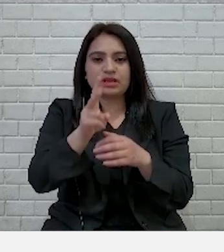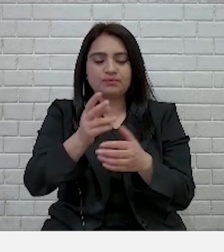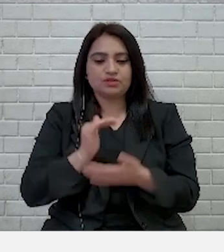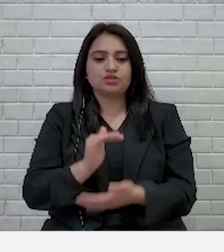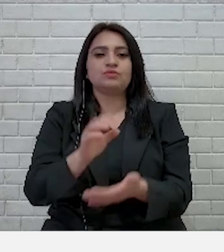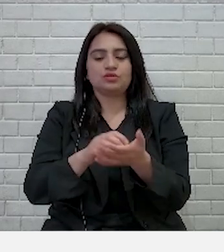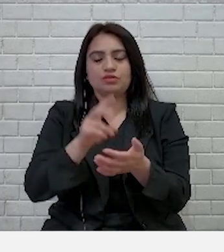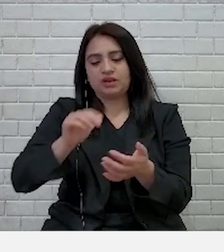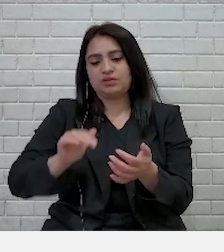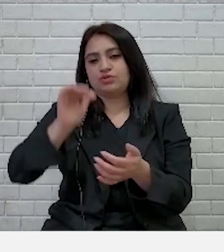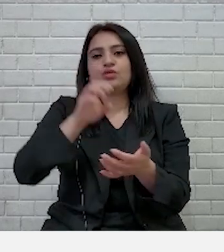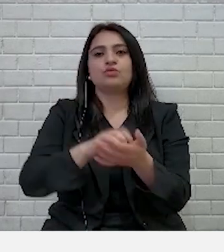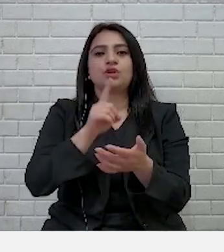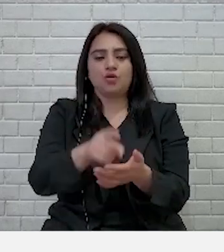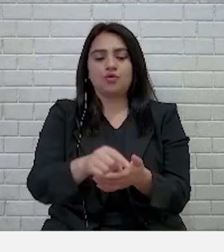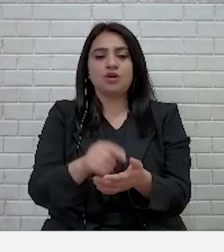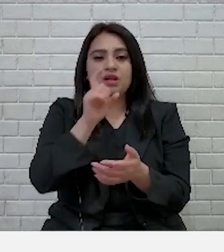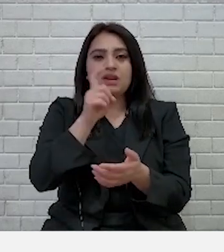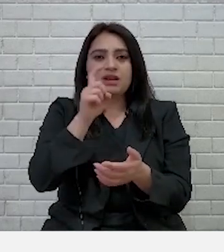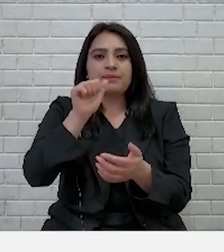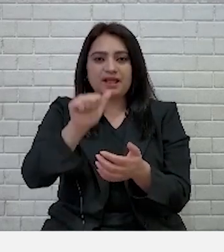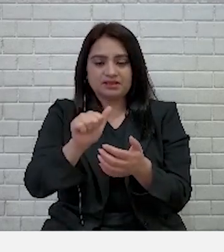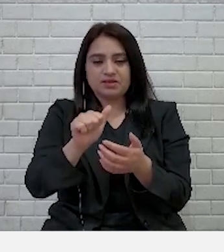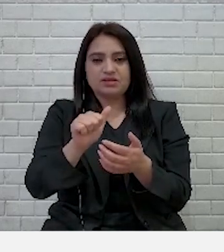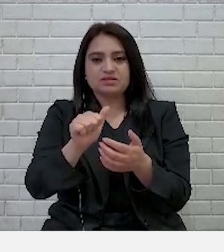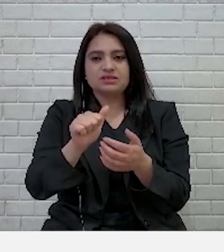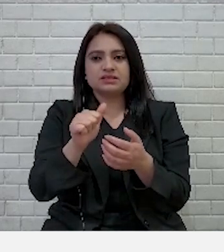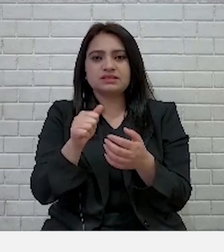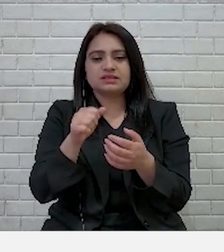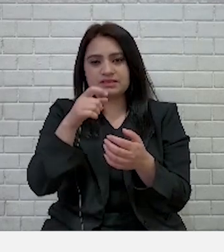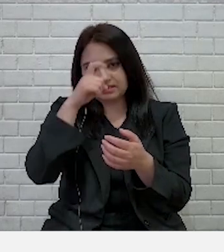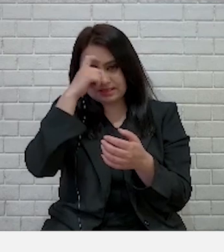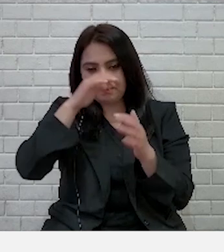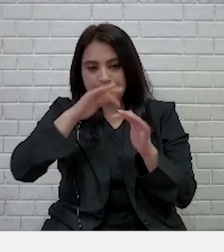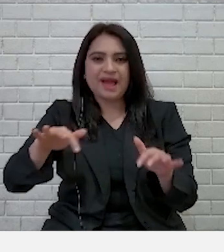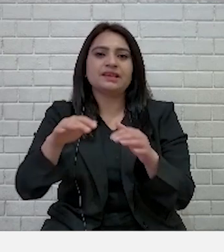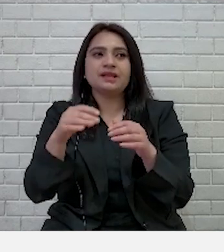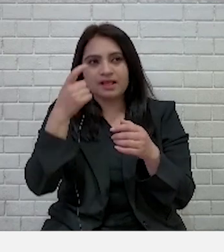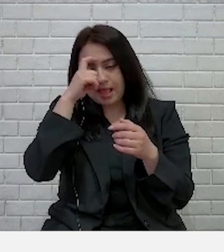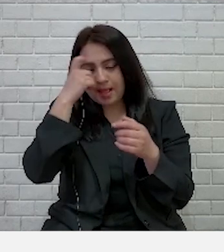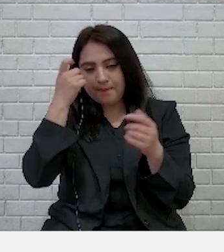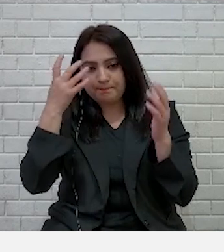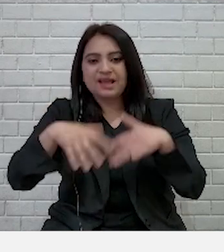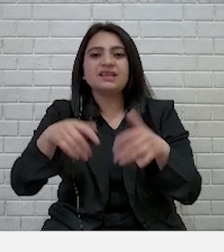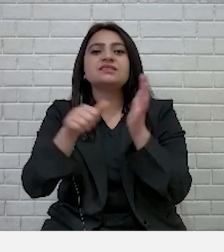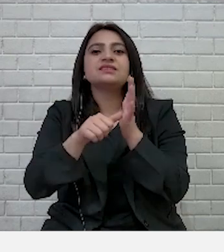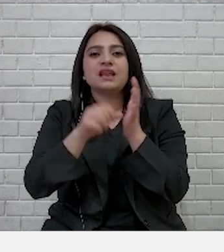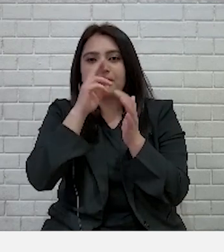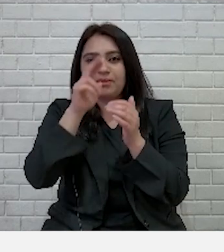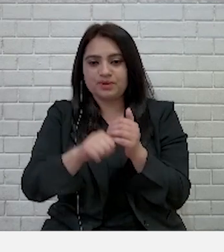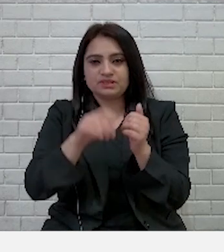So, Nepal Ganj is a city that lies in the Bakir district of Lumbini province. It is nearly